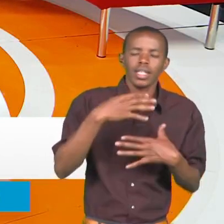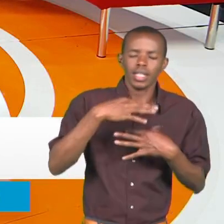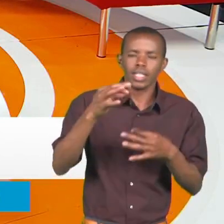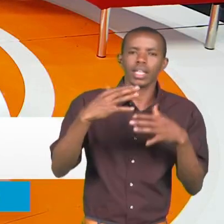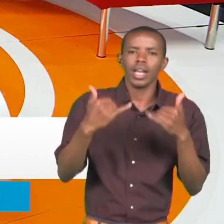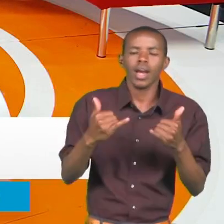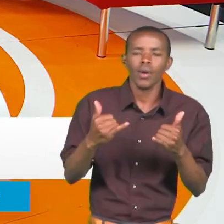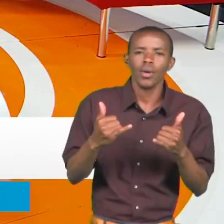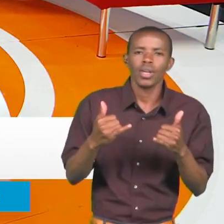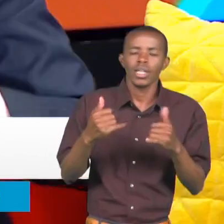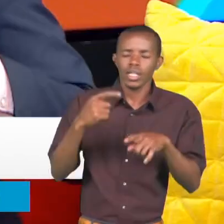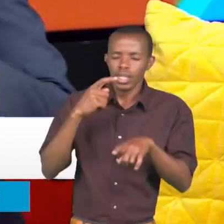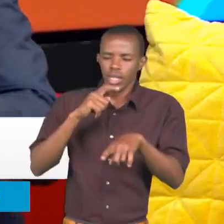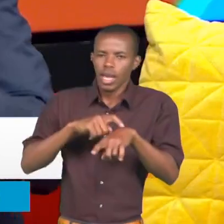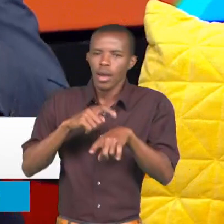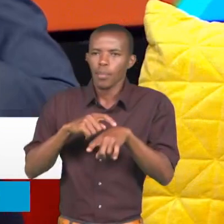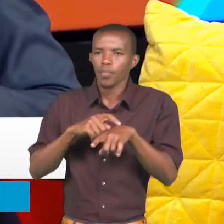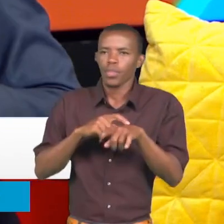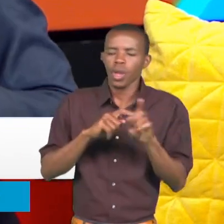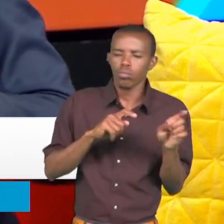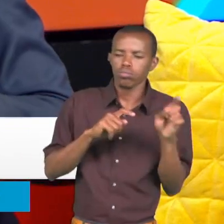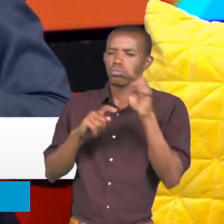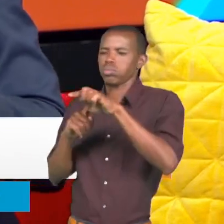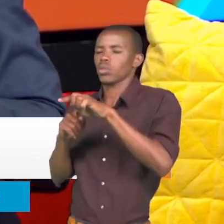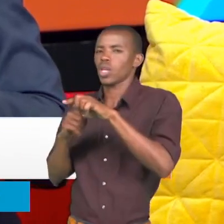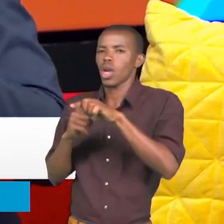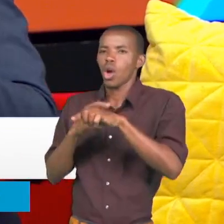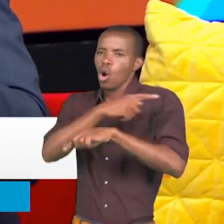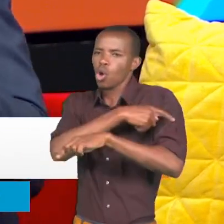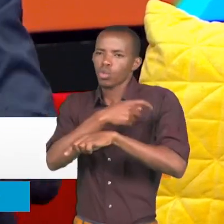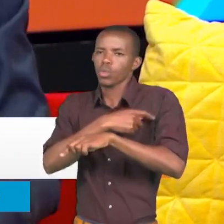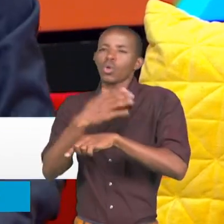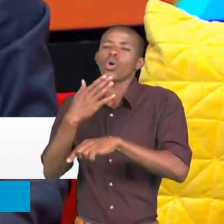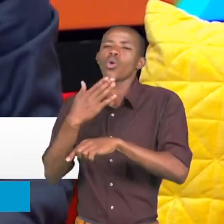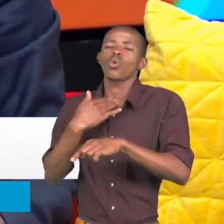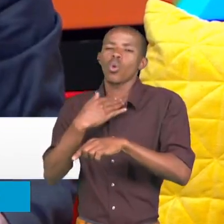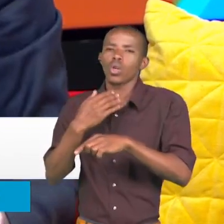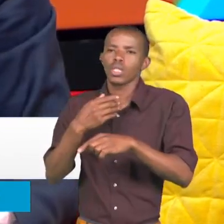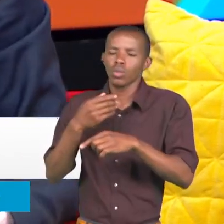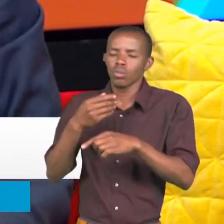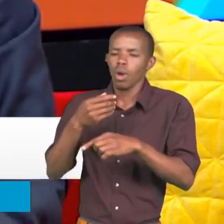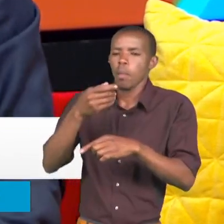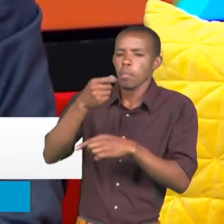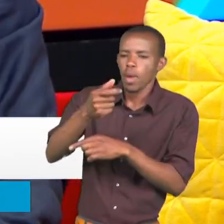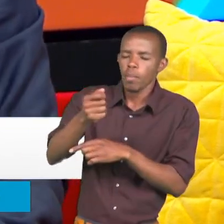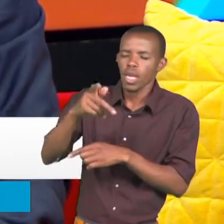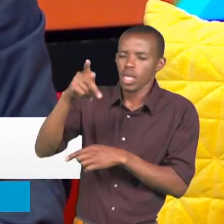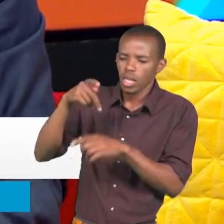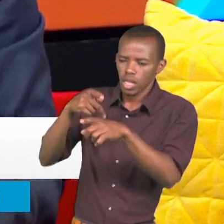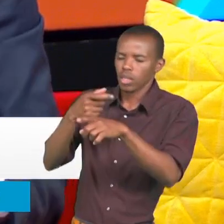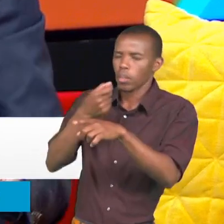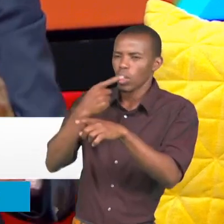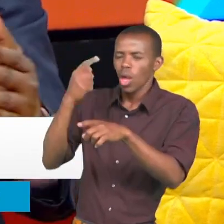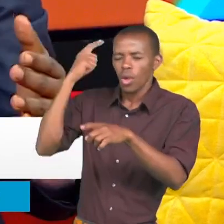Now, when you go to that over-the-counter situation, now you want to buy PrEP. Of course, umambiwa jamaa nipe PrEP. Do you think